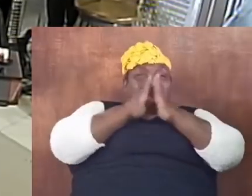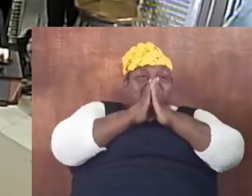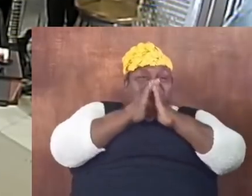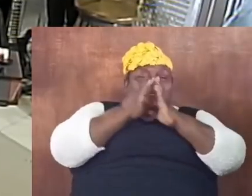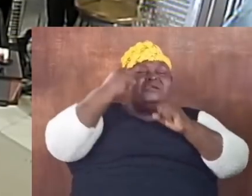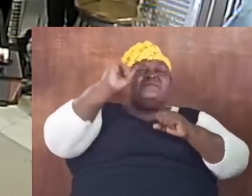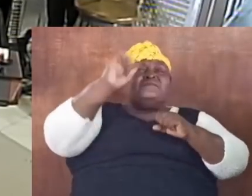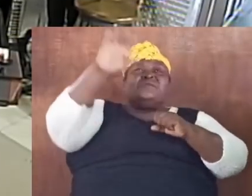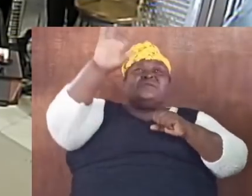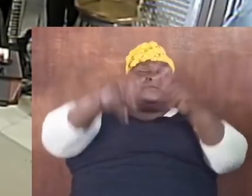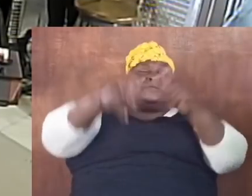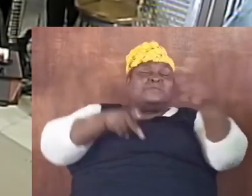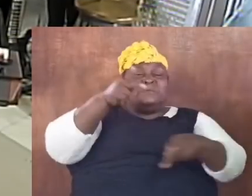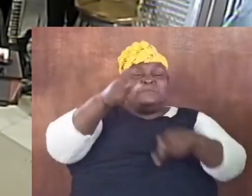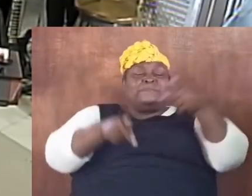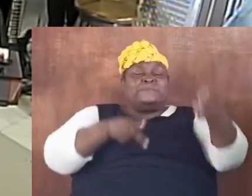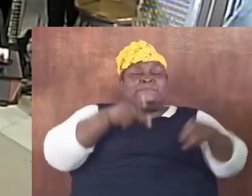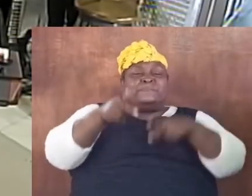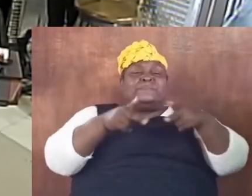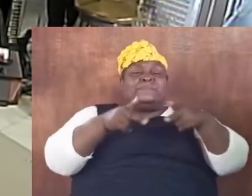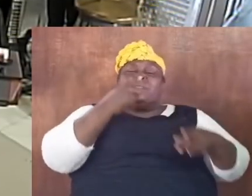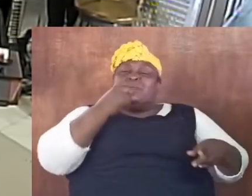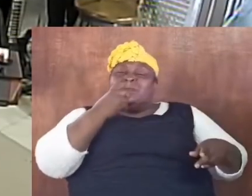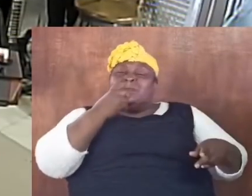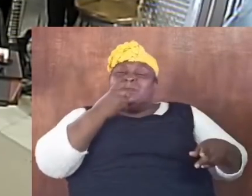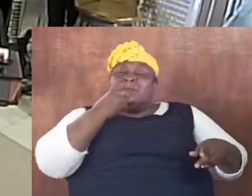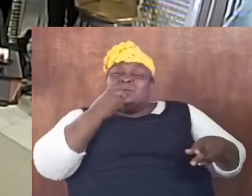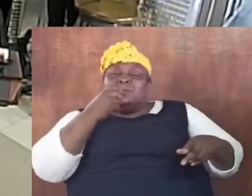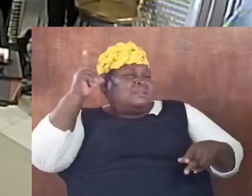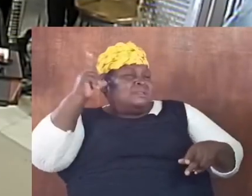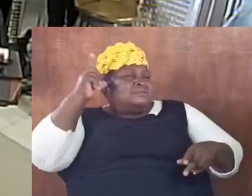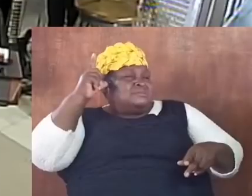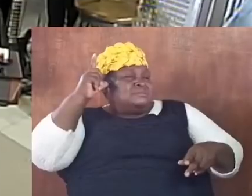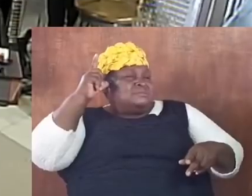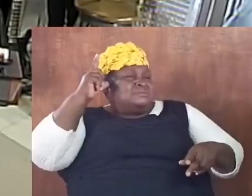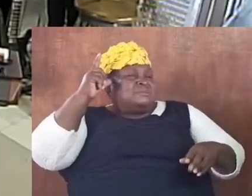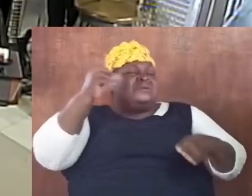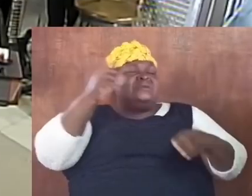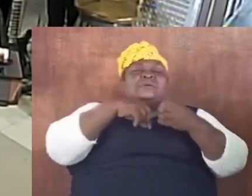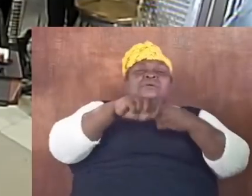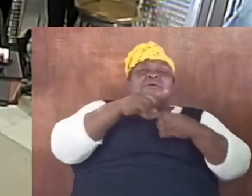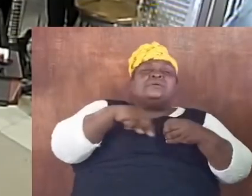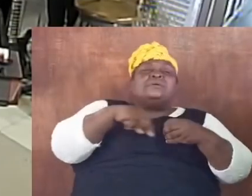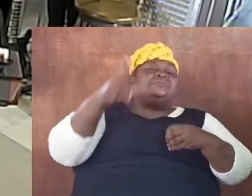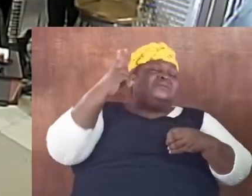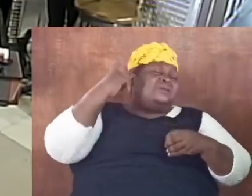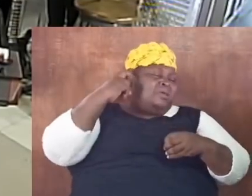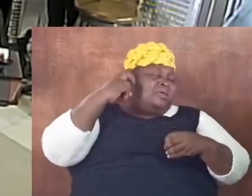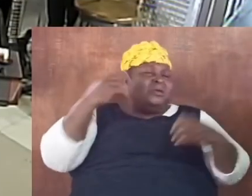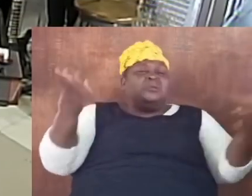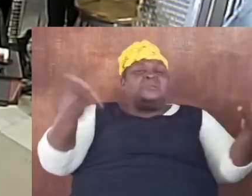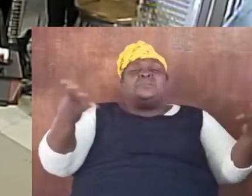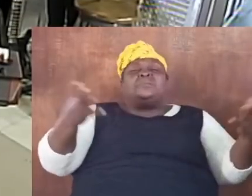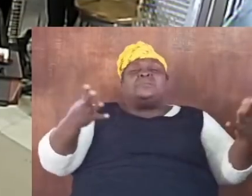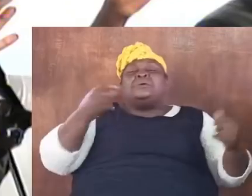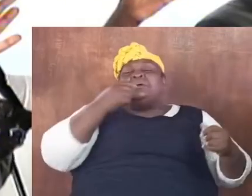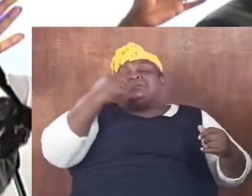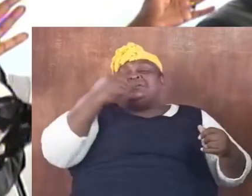your people who are listening and about to hear what you say